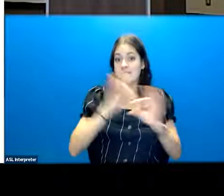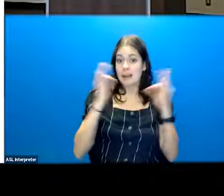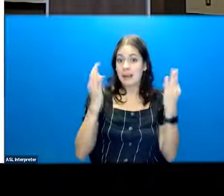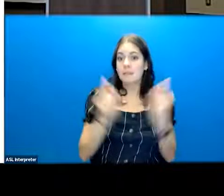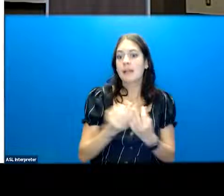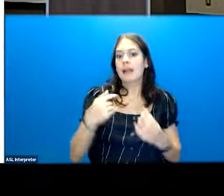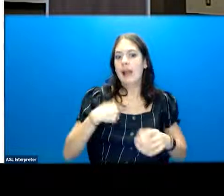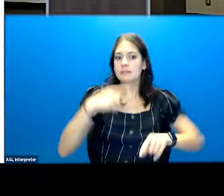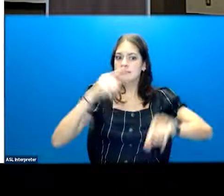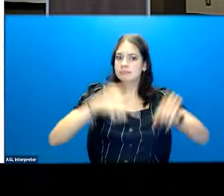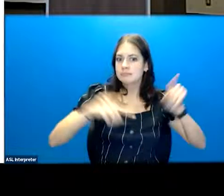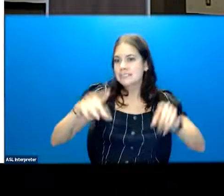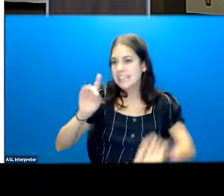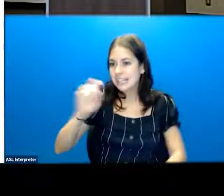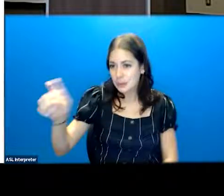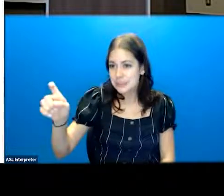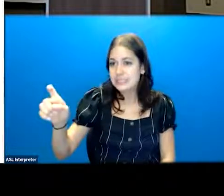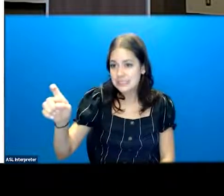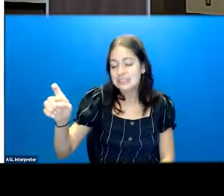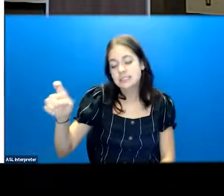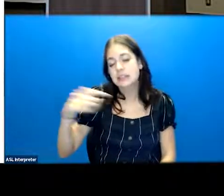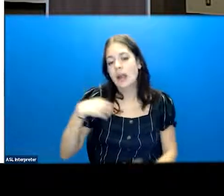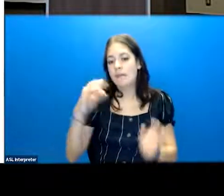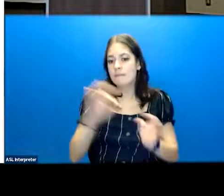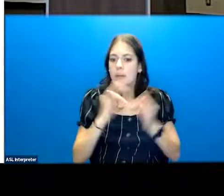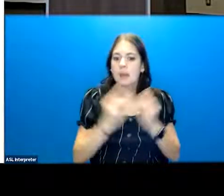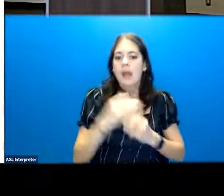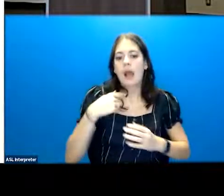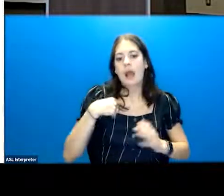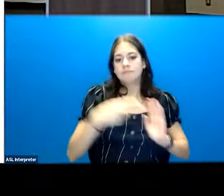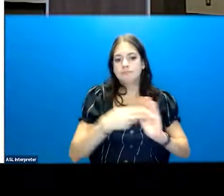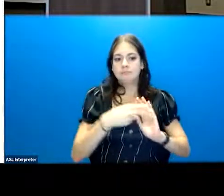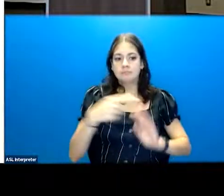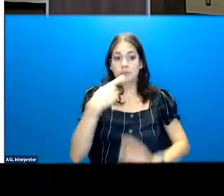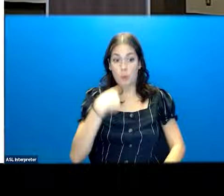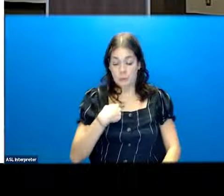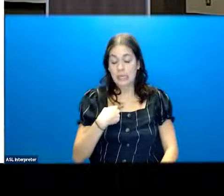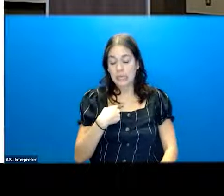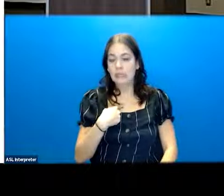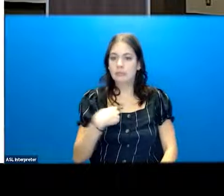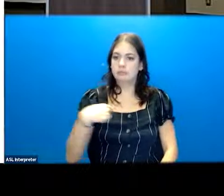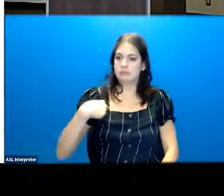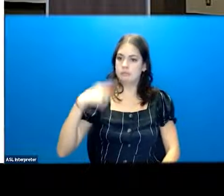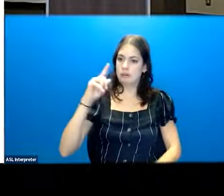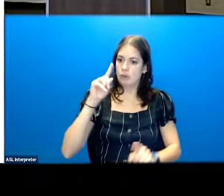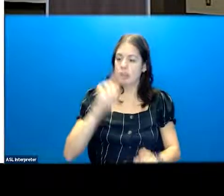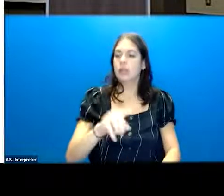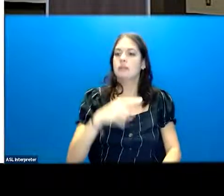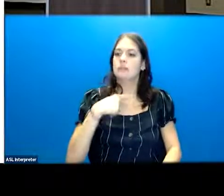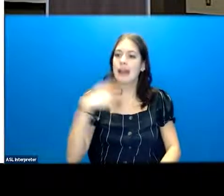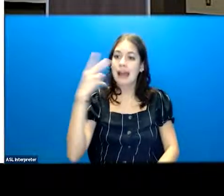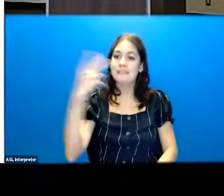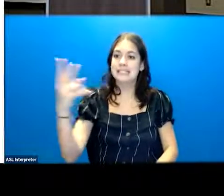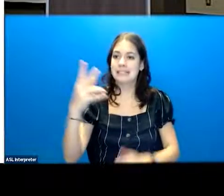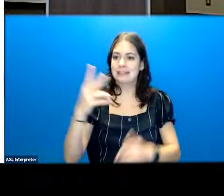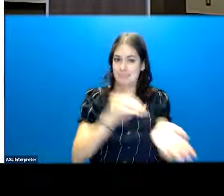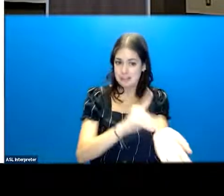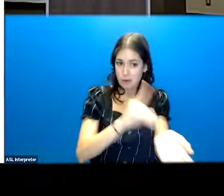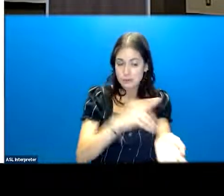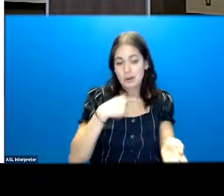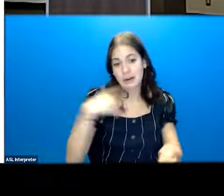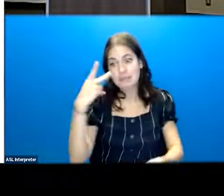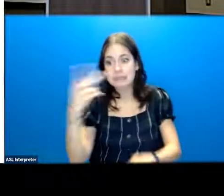members have multiple diagnoses, where family members have blatantly said to me, I've gone in and I've seen a physician and I've